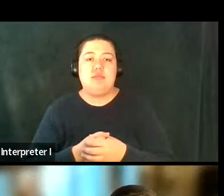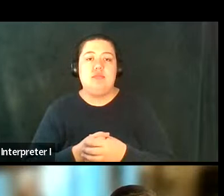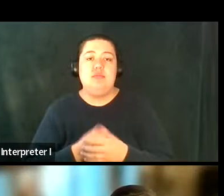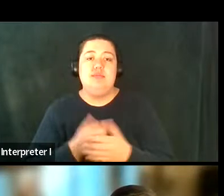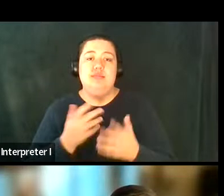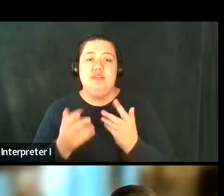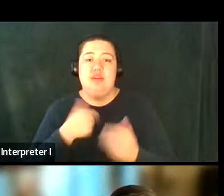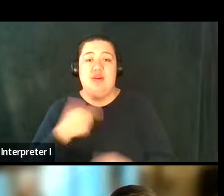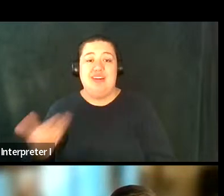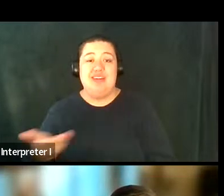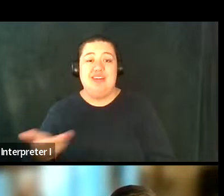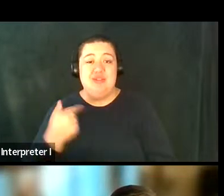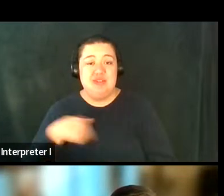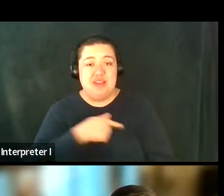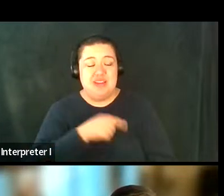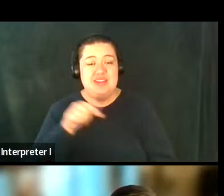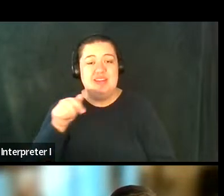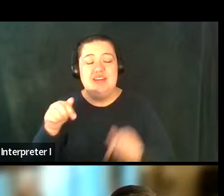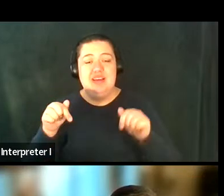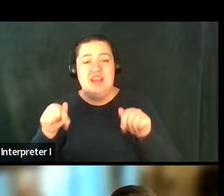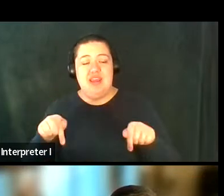Even though I introduced this is